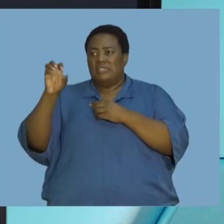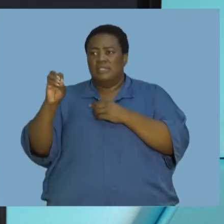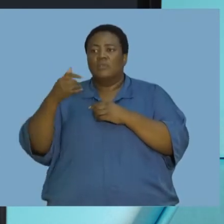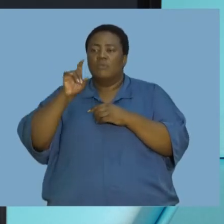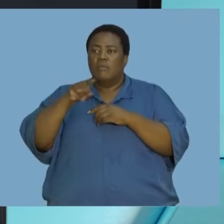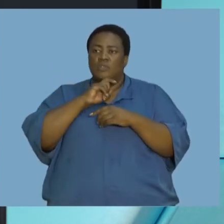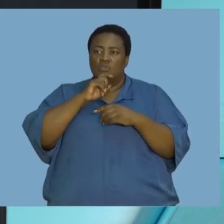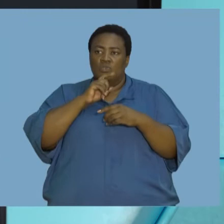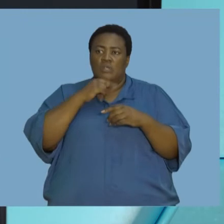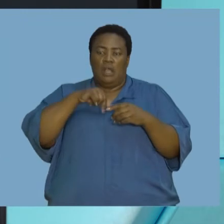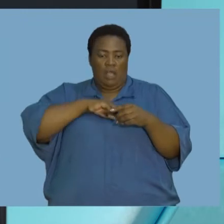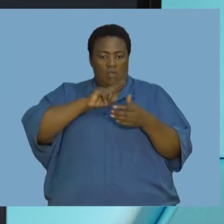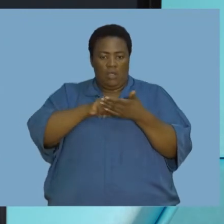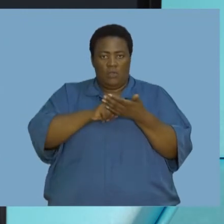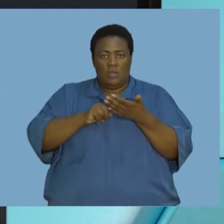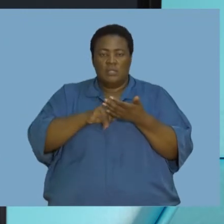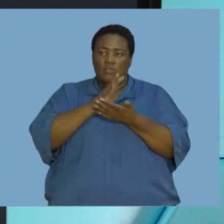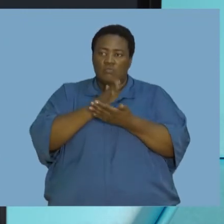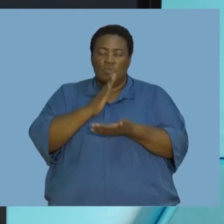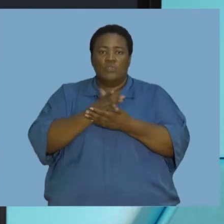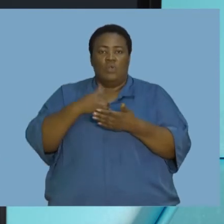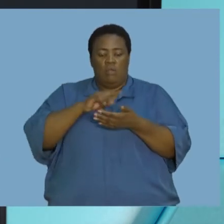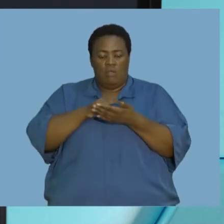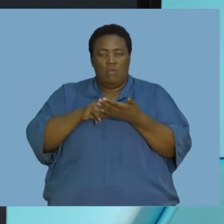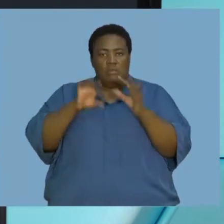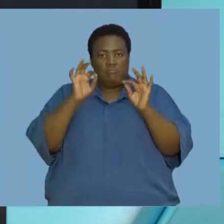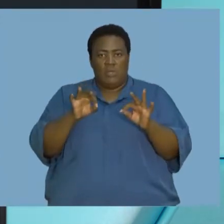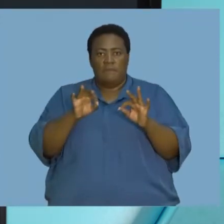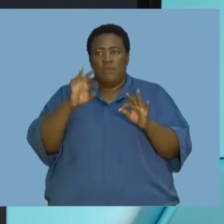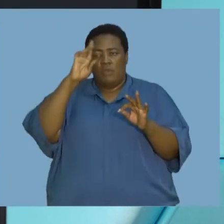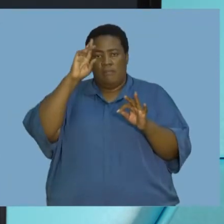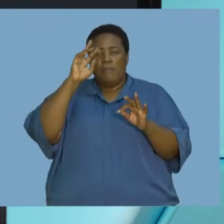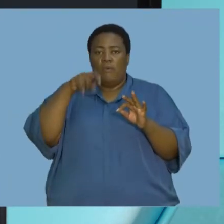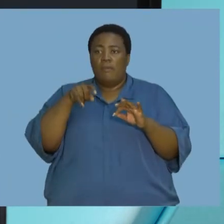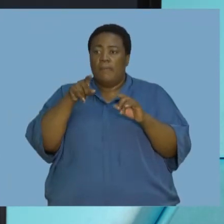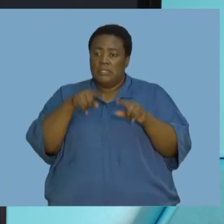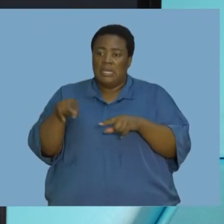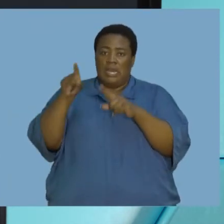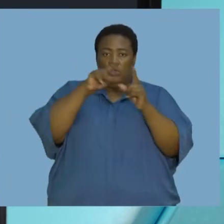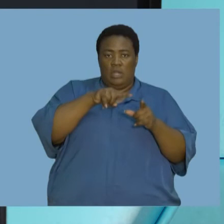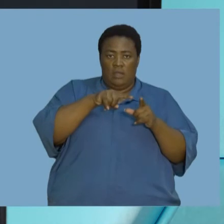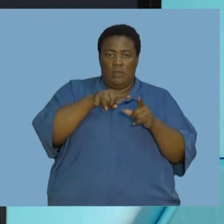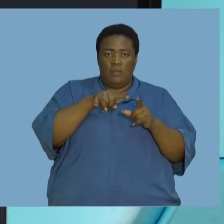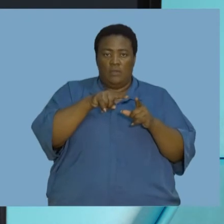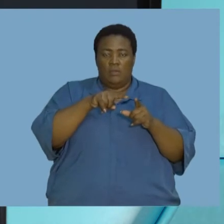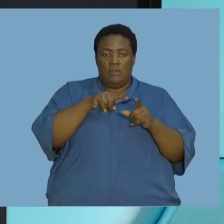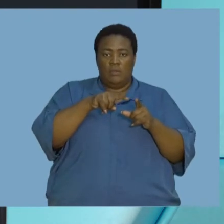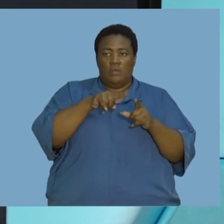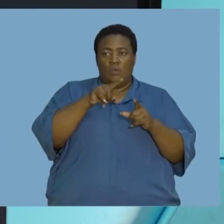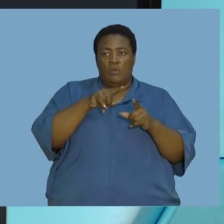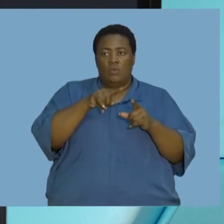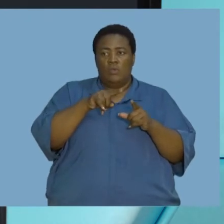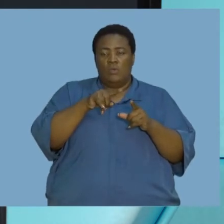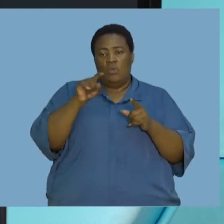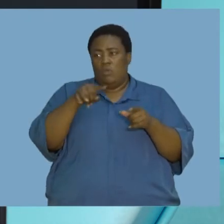we've got to use our calculator so that we ensure that our calculations are accurate. Remember that we've got to round up or round down to ensure